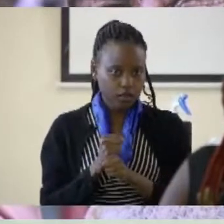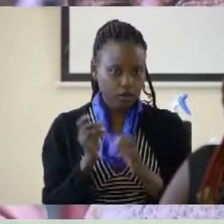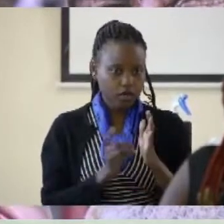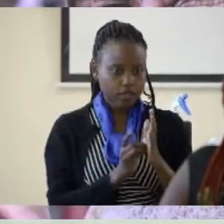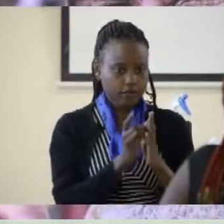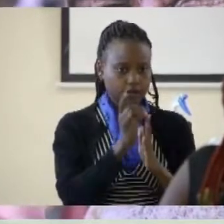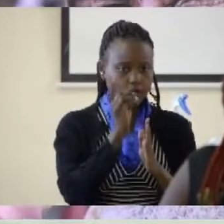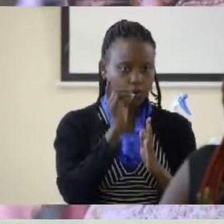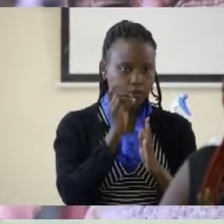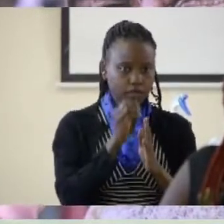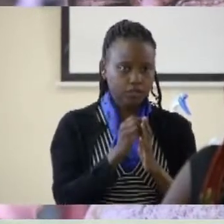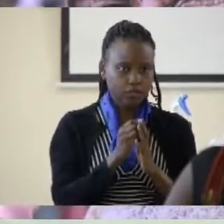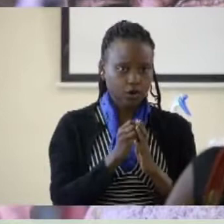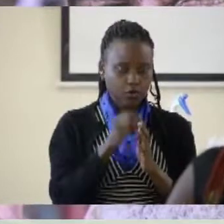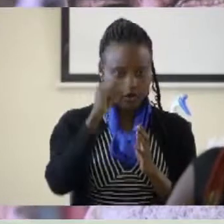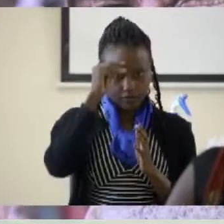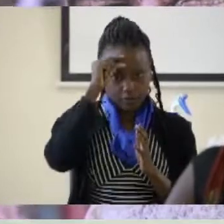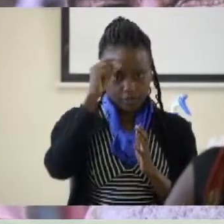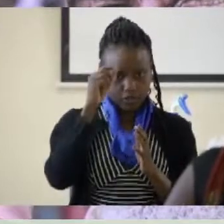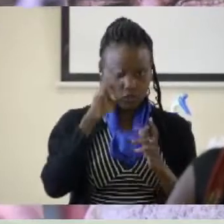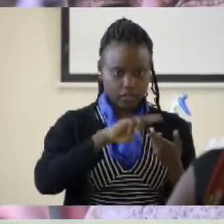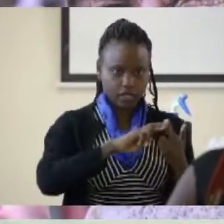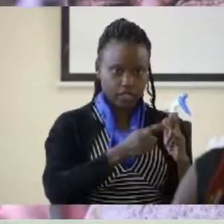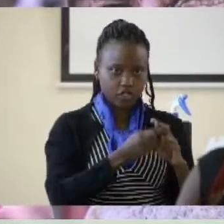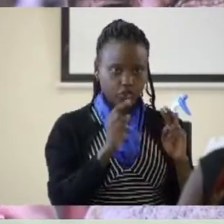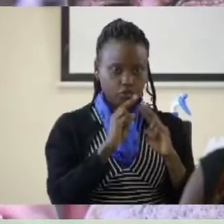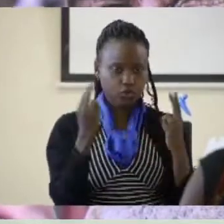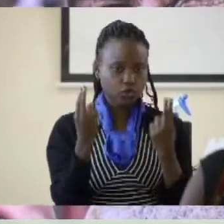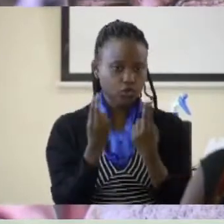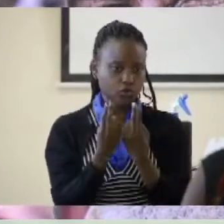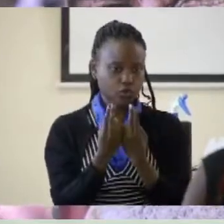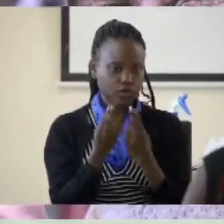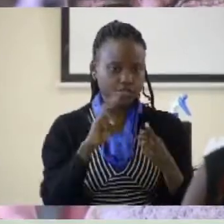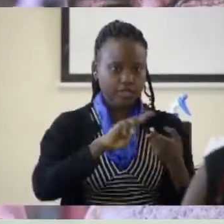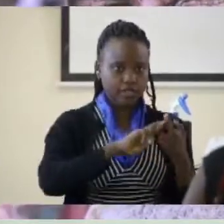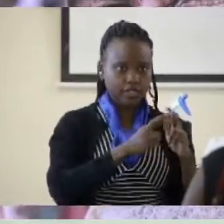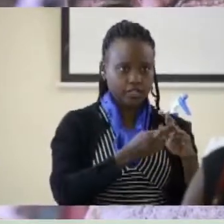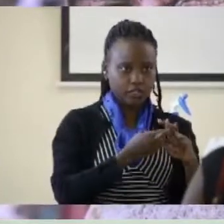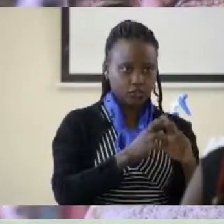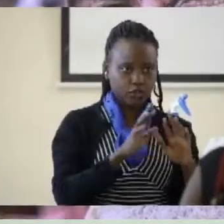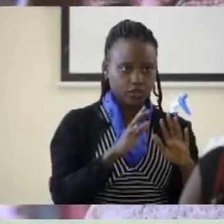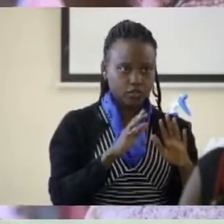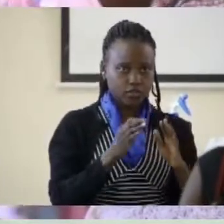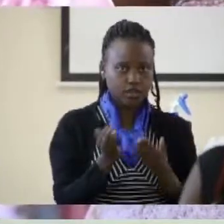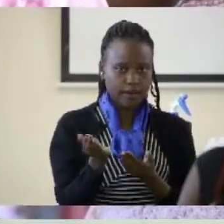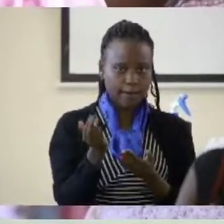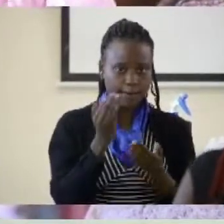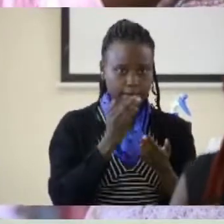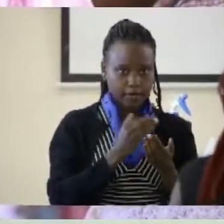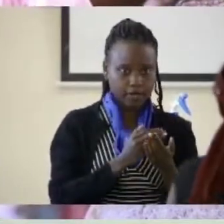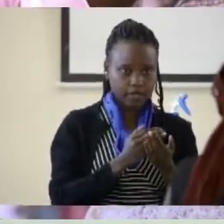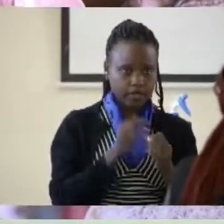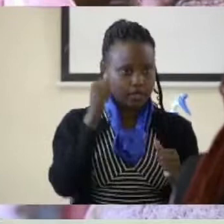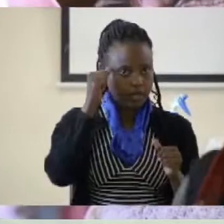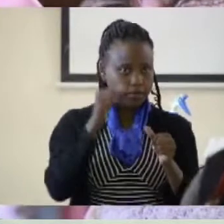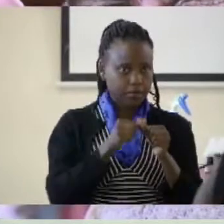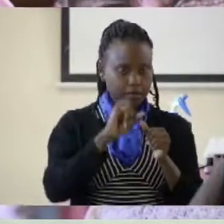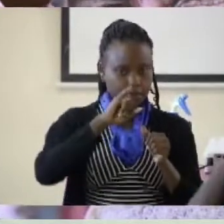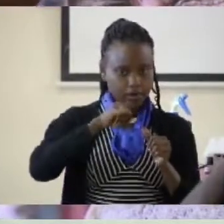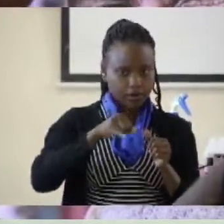of intergovernmental relations unit regulations. How do you bring national? You remember the Joho and